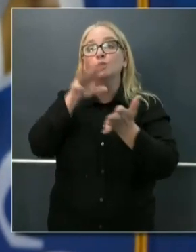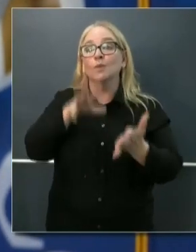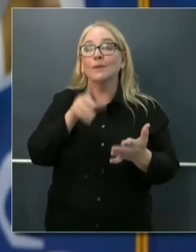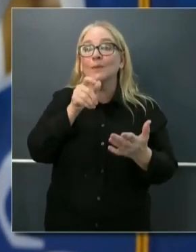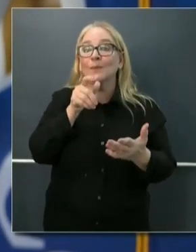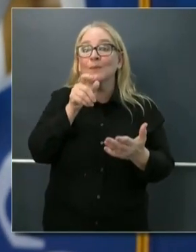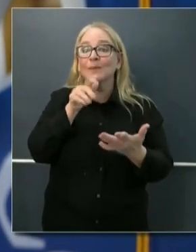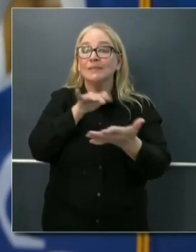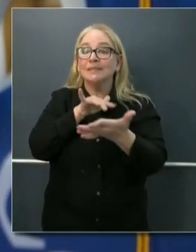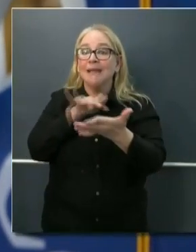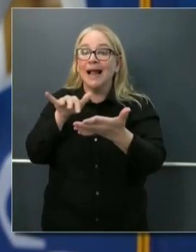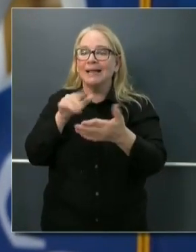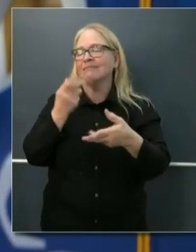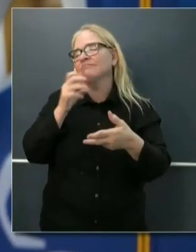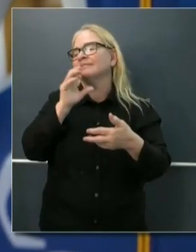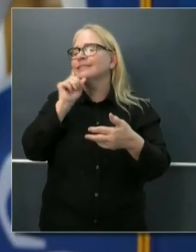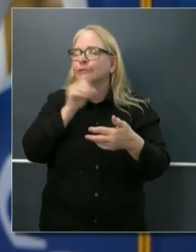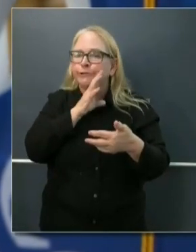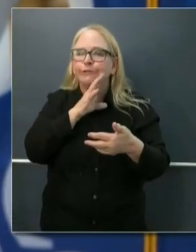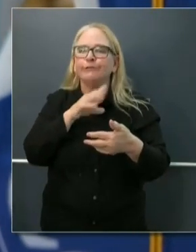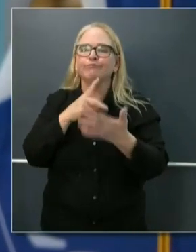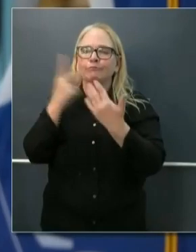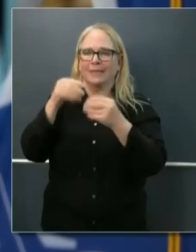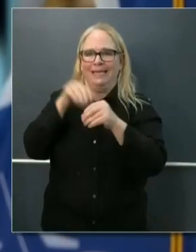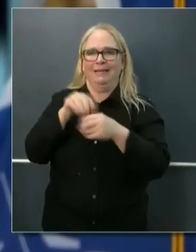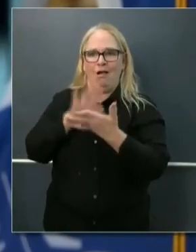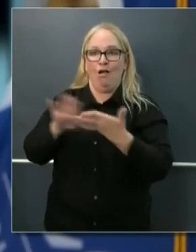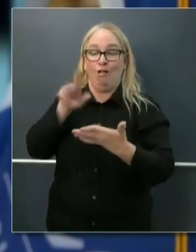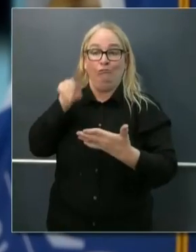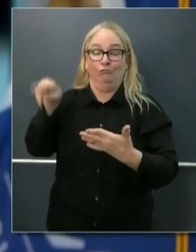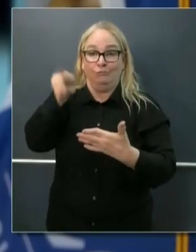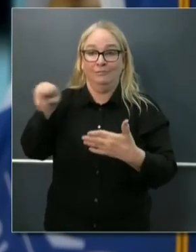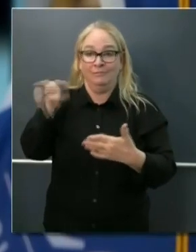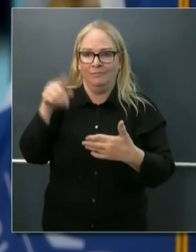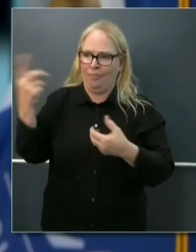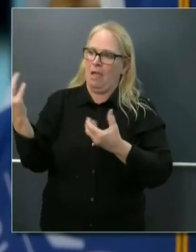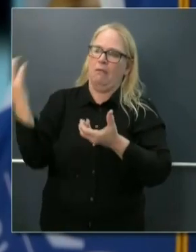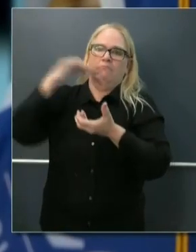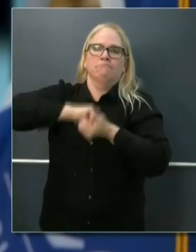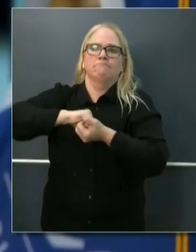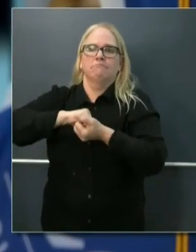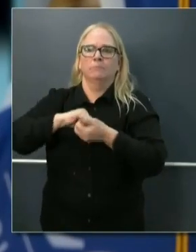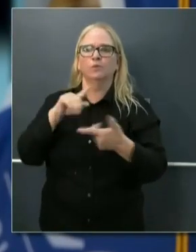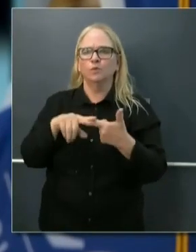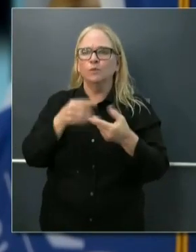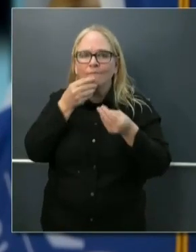across generations, young and old coming together to feed, to talk, to connect, to stay